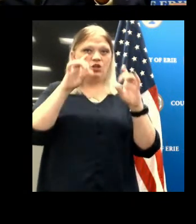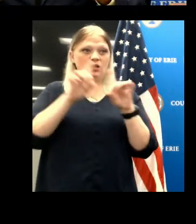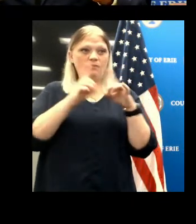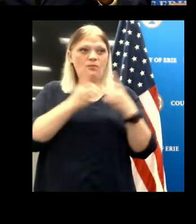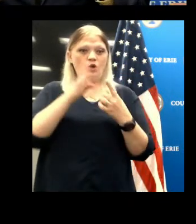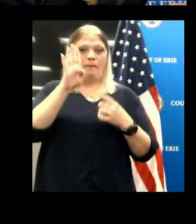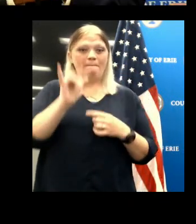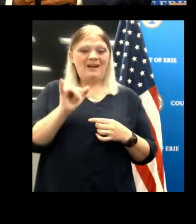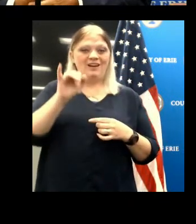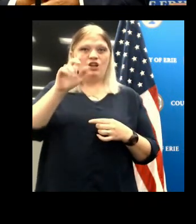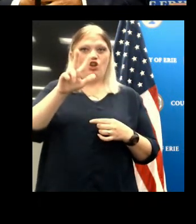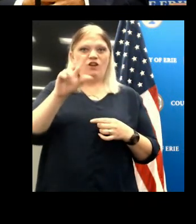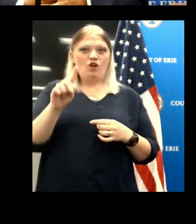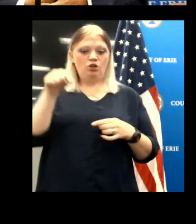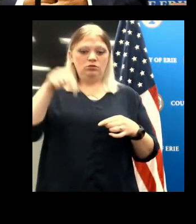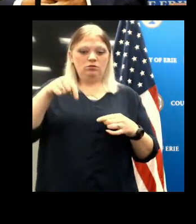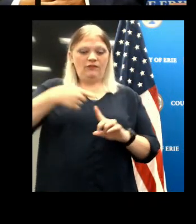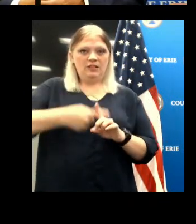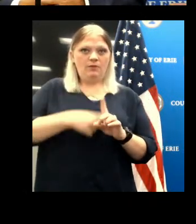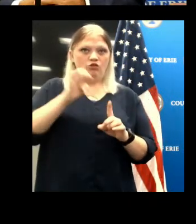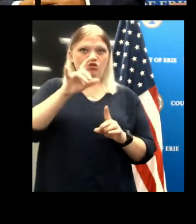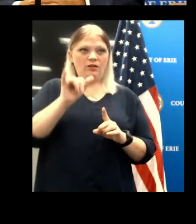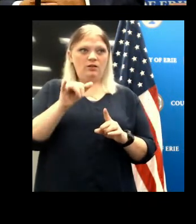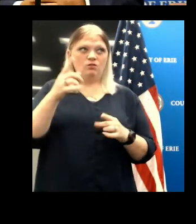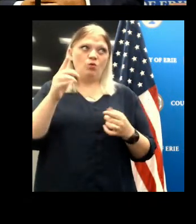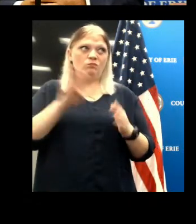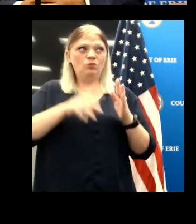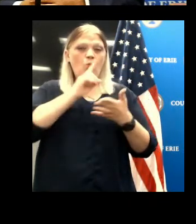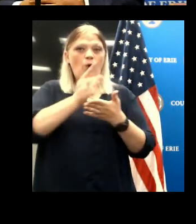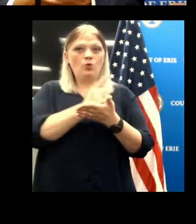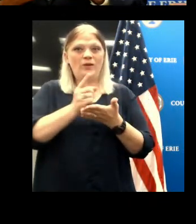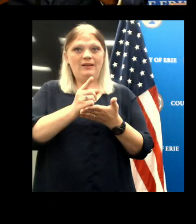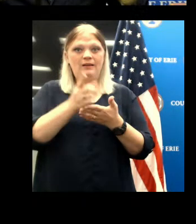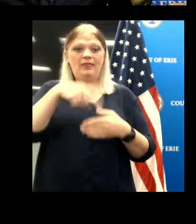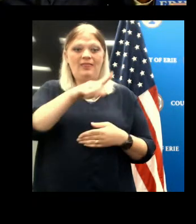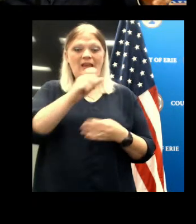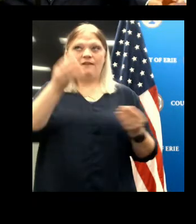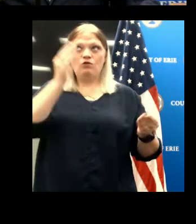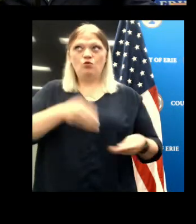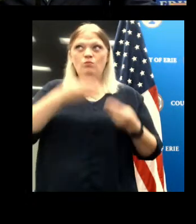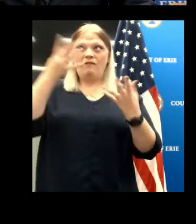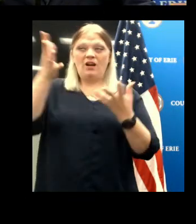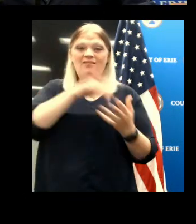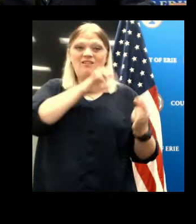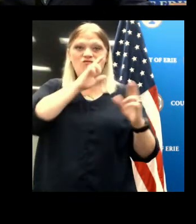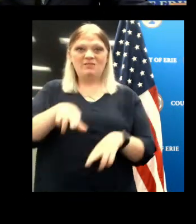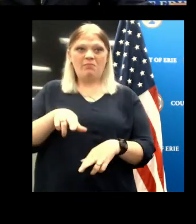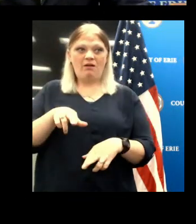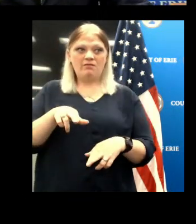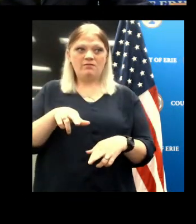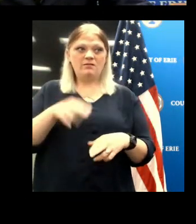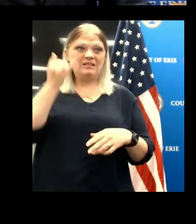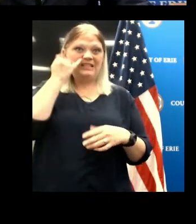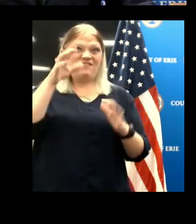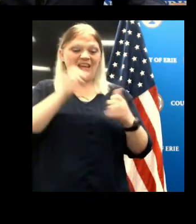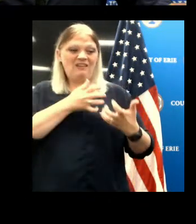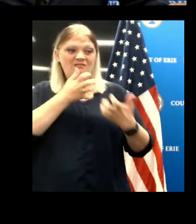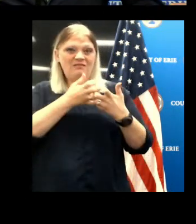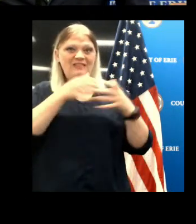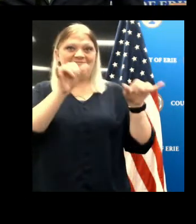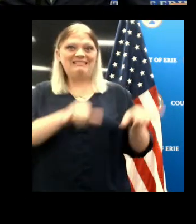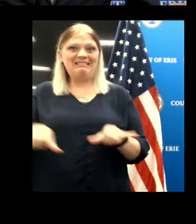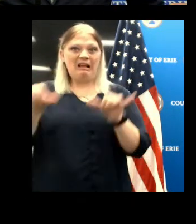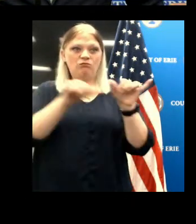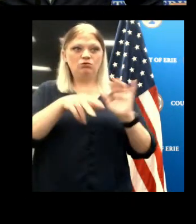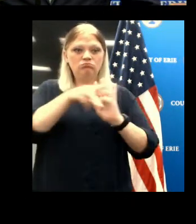July 31st. So basically in 1 week, they have to provide their response as to whether or not they can meet the standards that has been